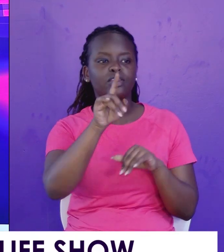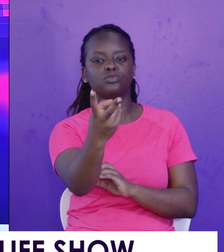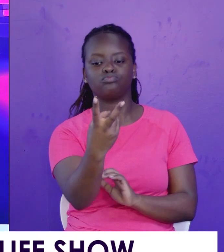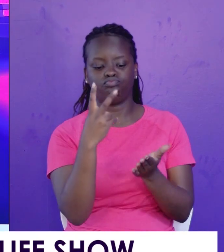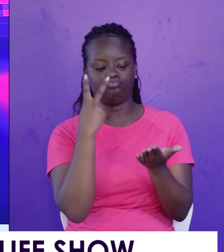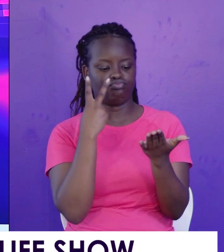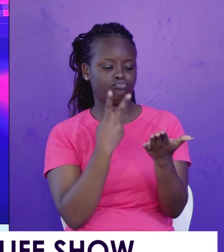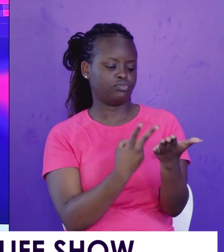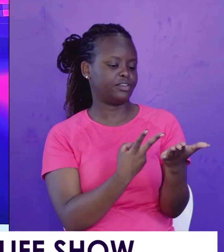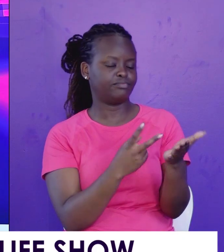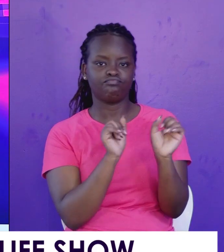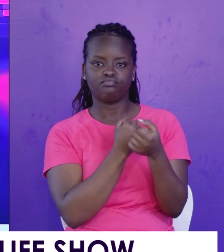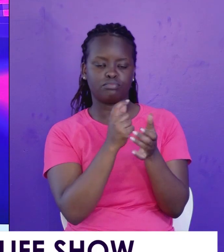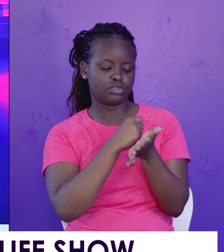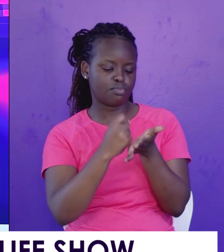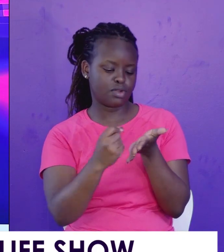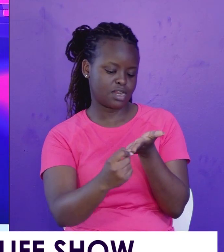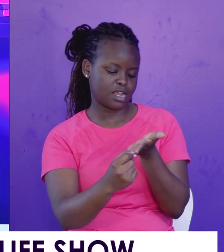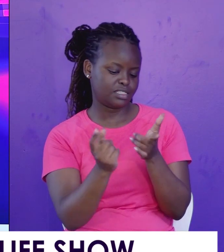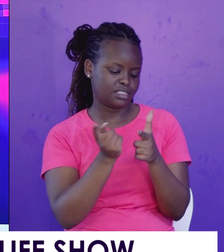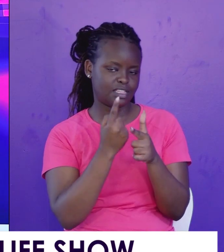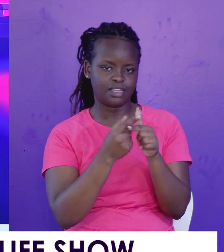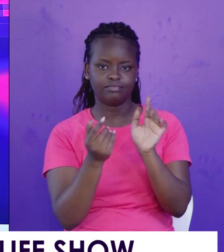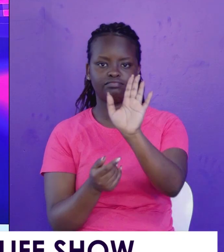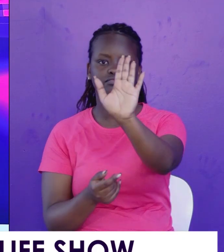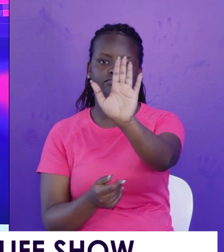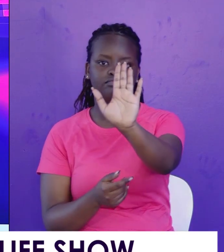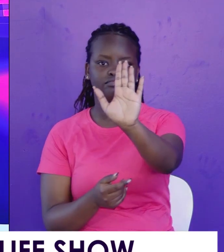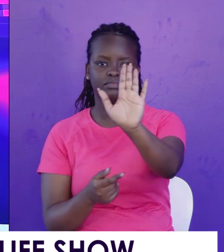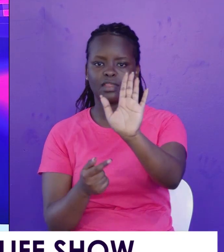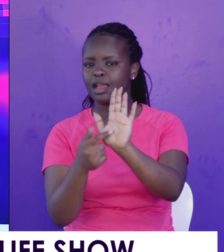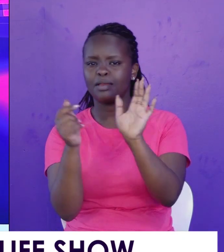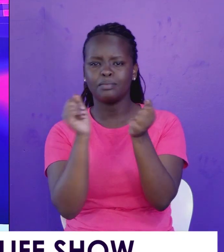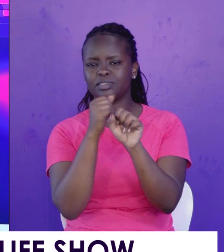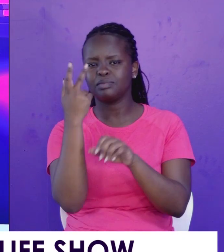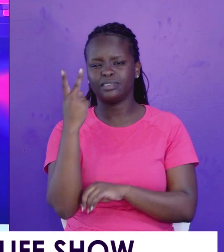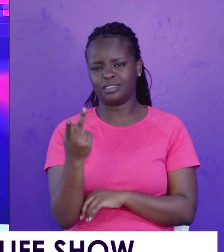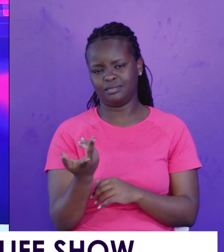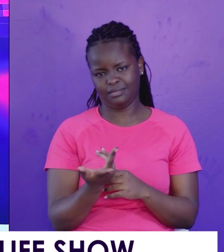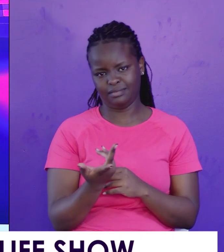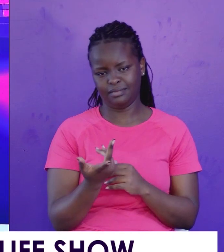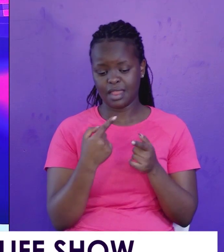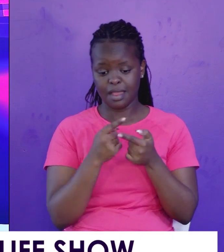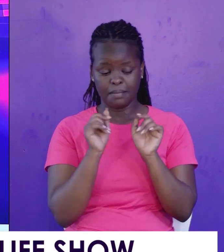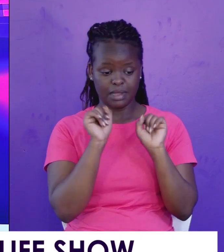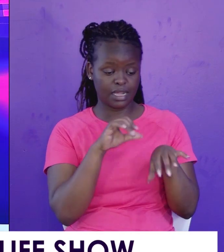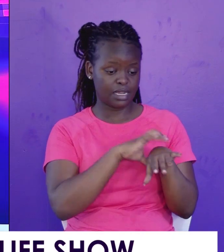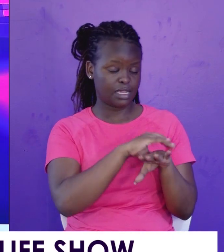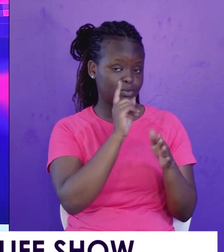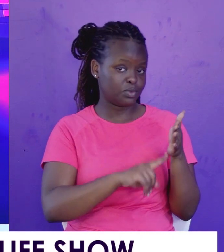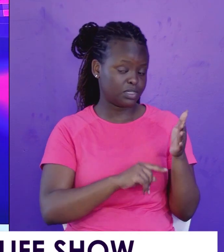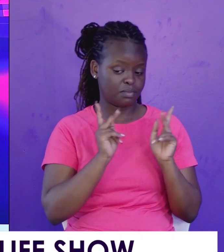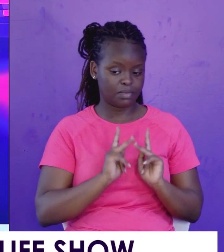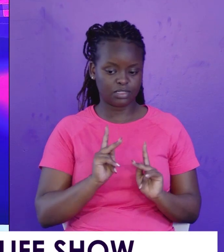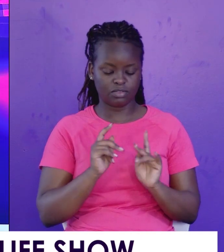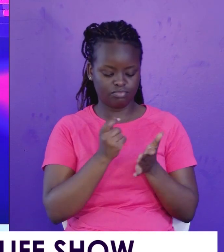write a text and put to your face because you won't see that. But then you can find that somebody else would